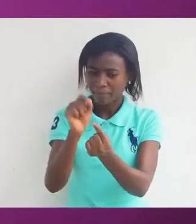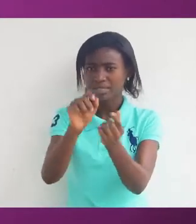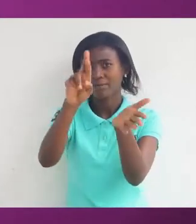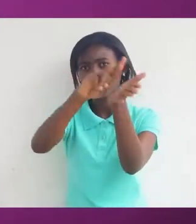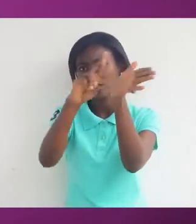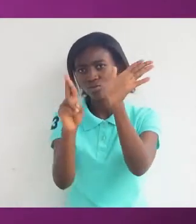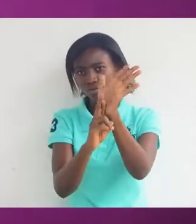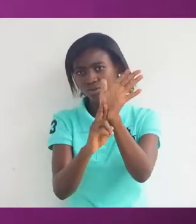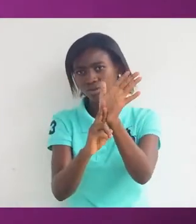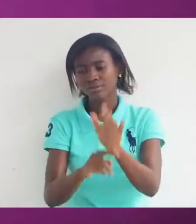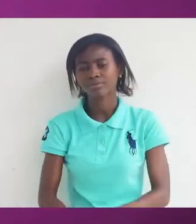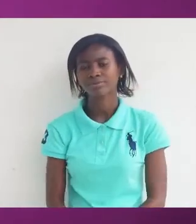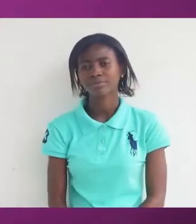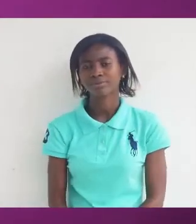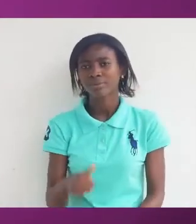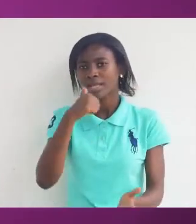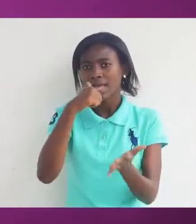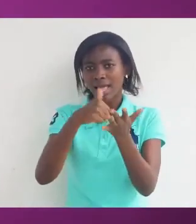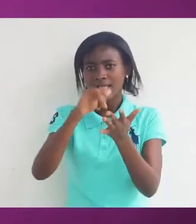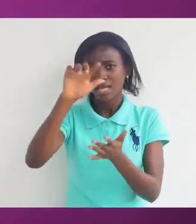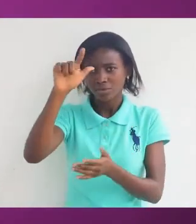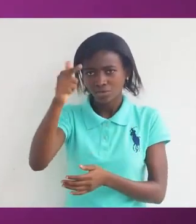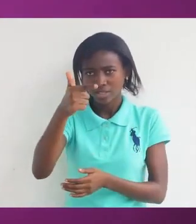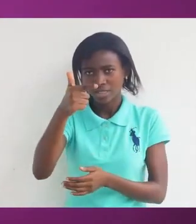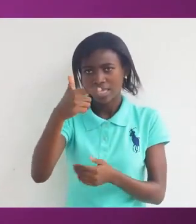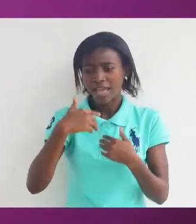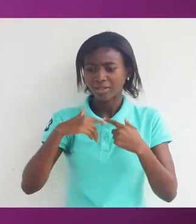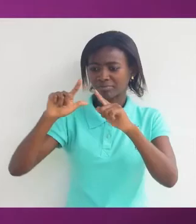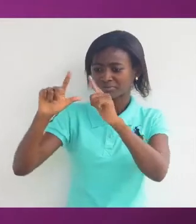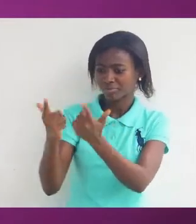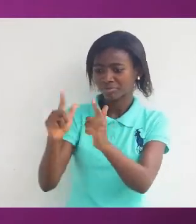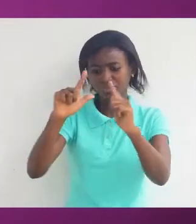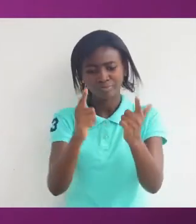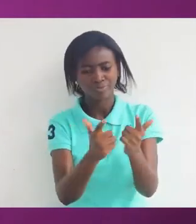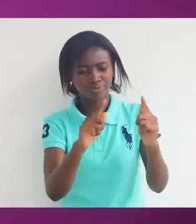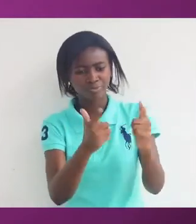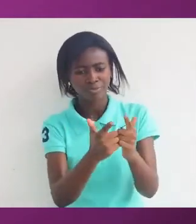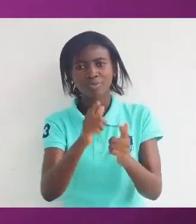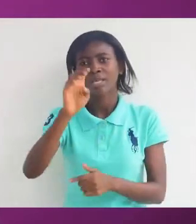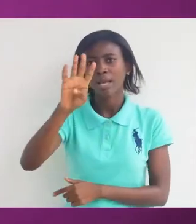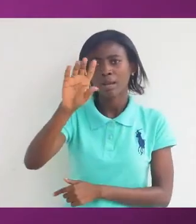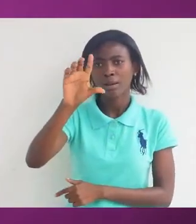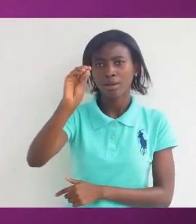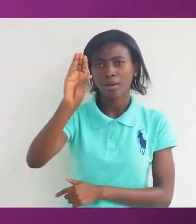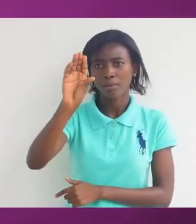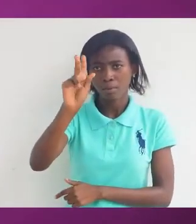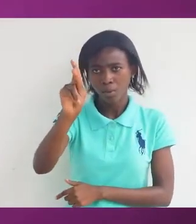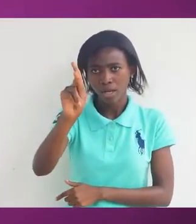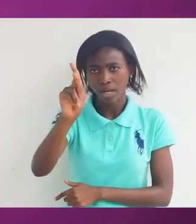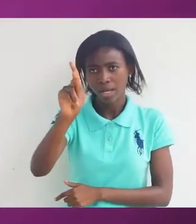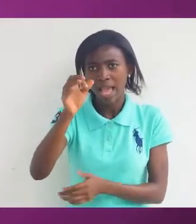rules. Lettering has been classified into block,